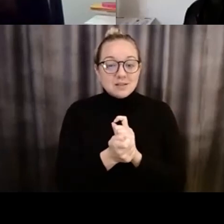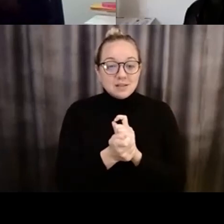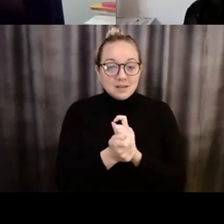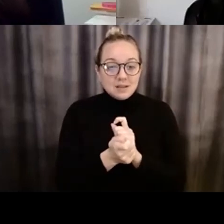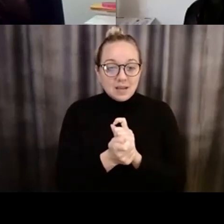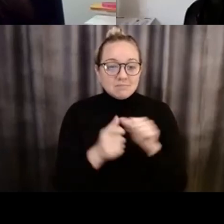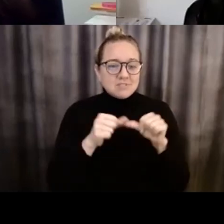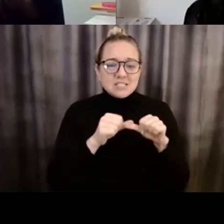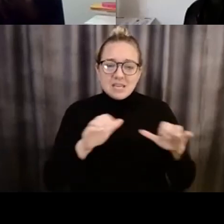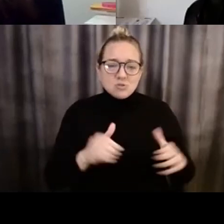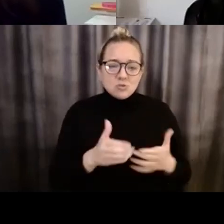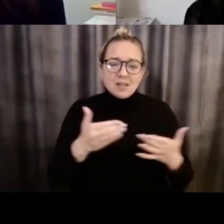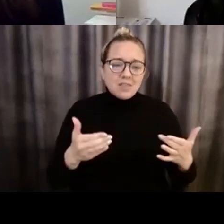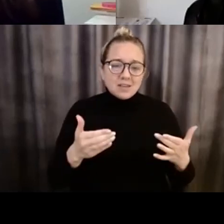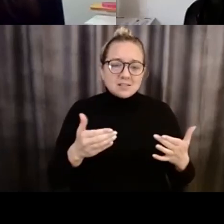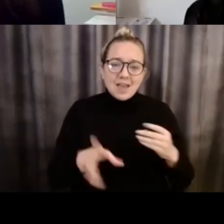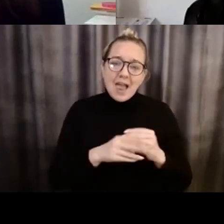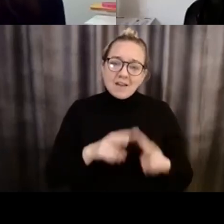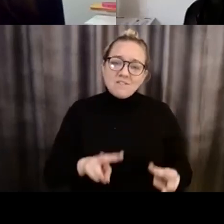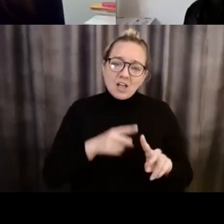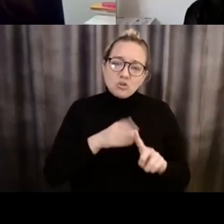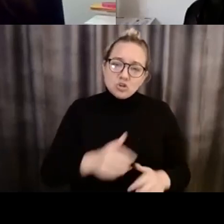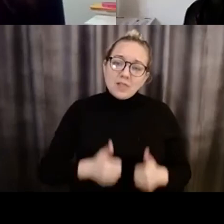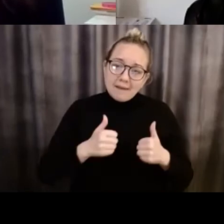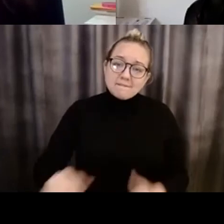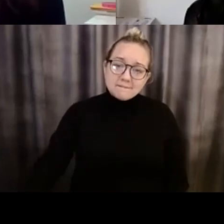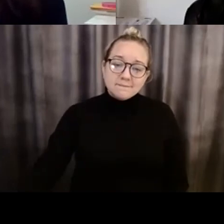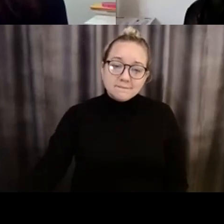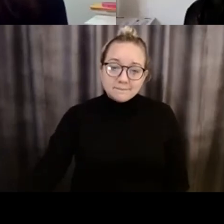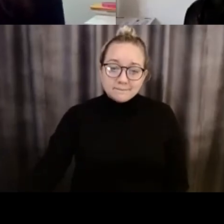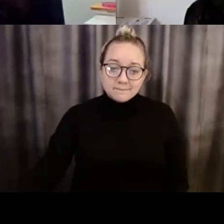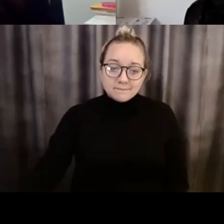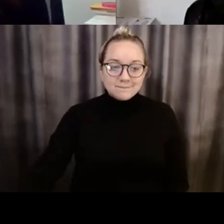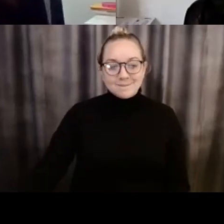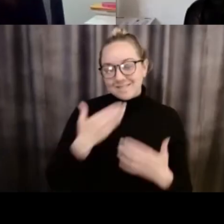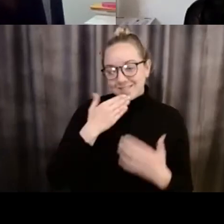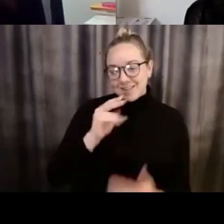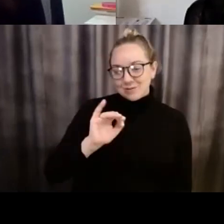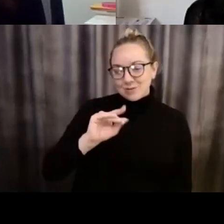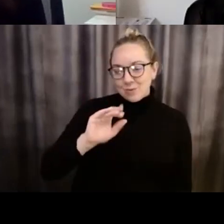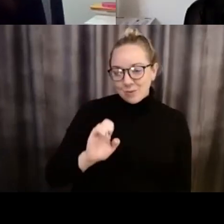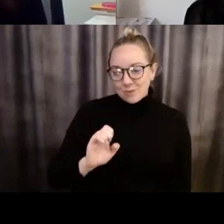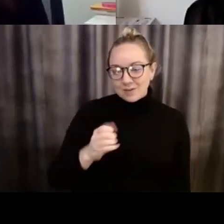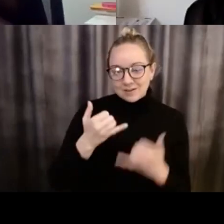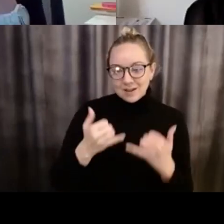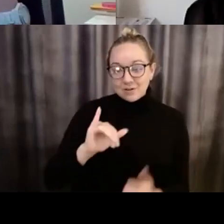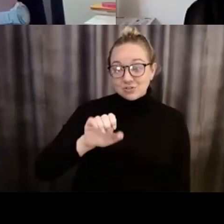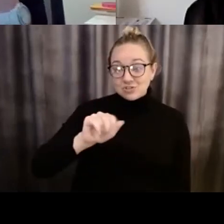have added real value to your life. Thank you, Nicole.